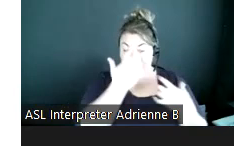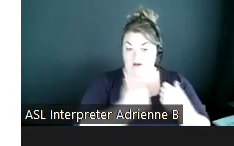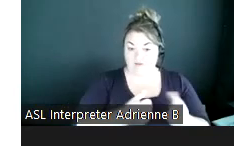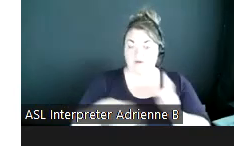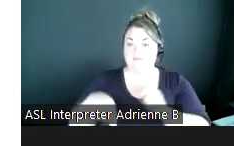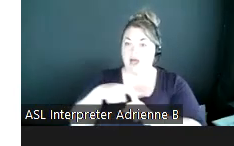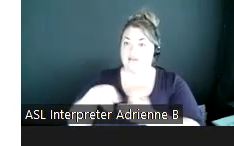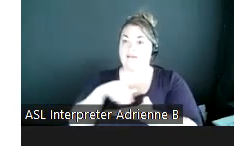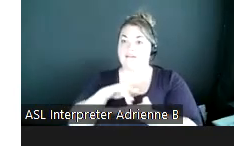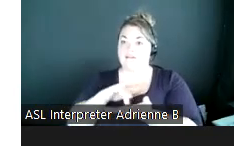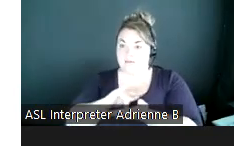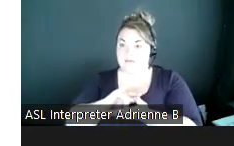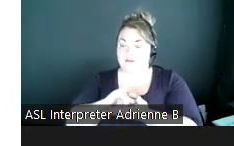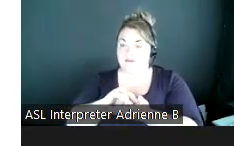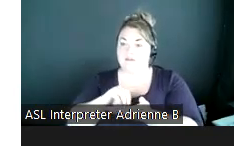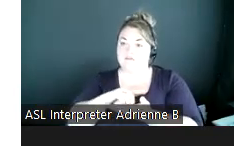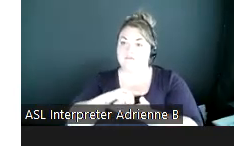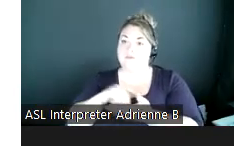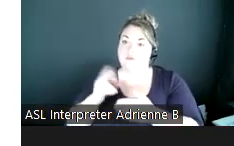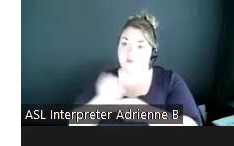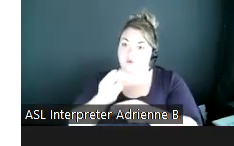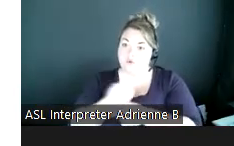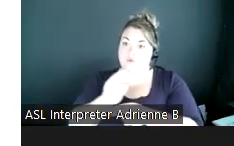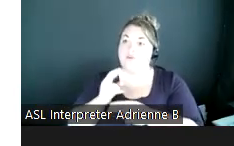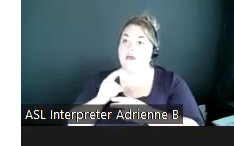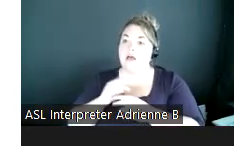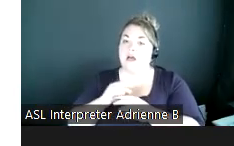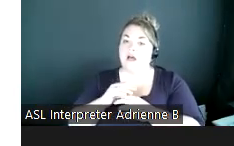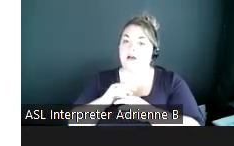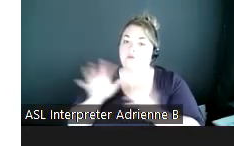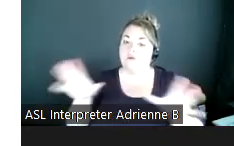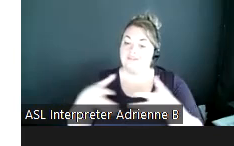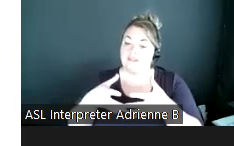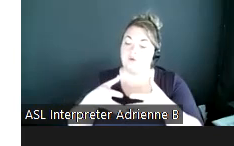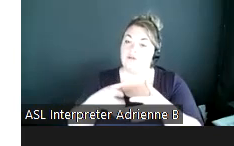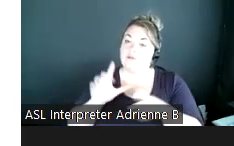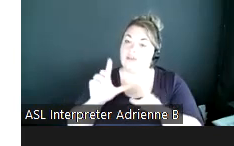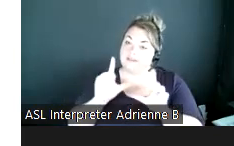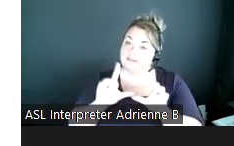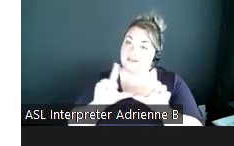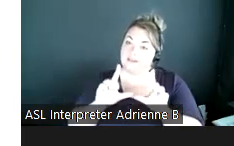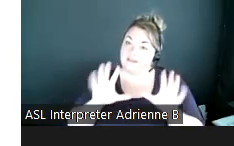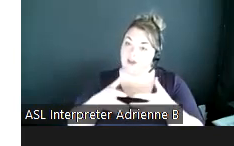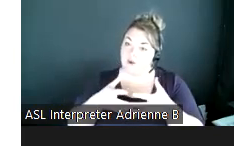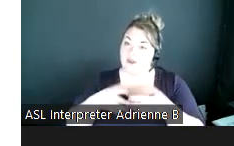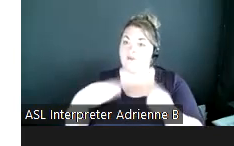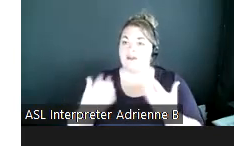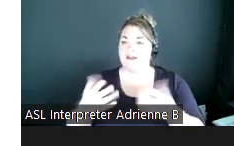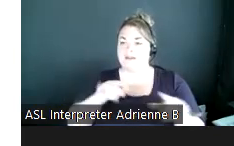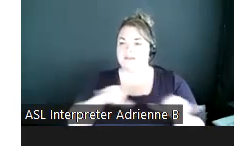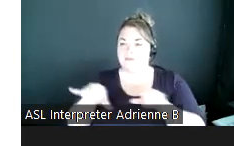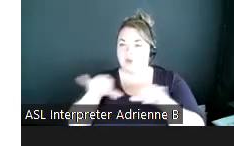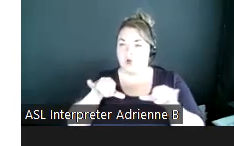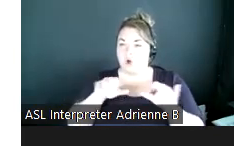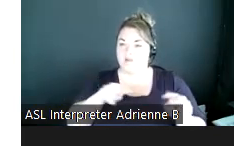use disorder services into a single licensing category and provides similar oversight to